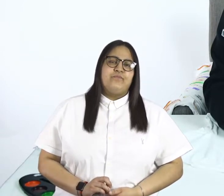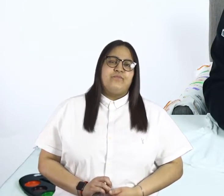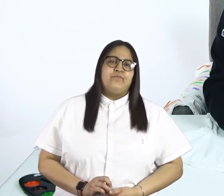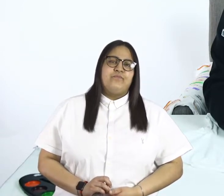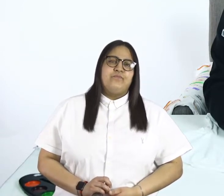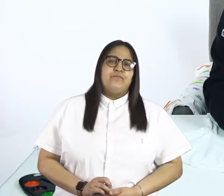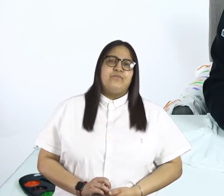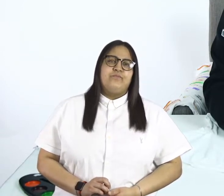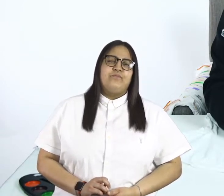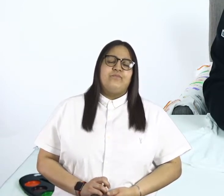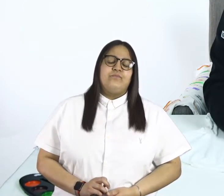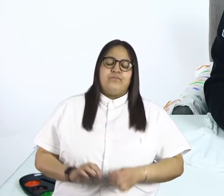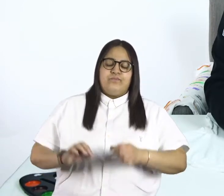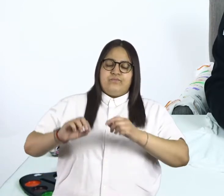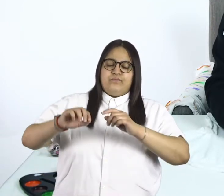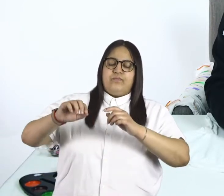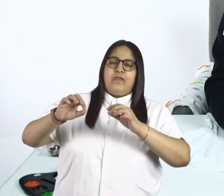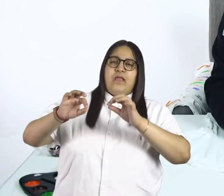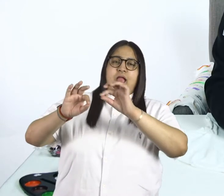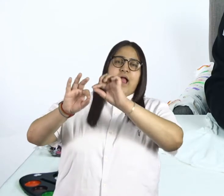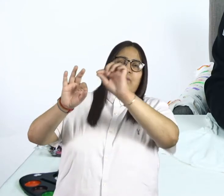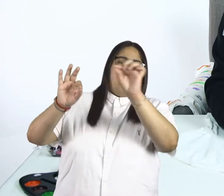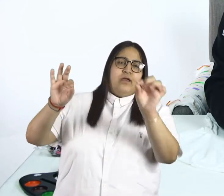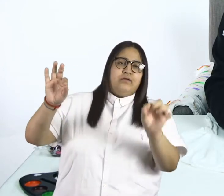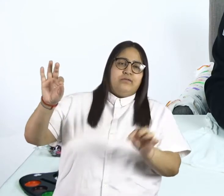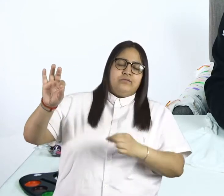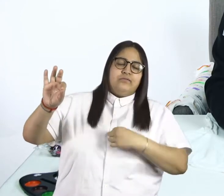edge and mark it in yellow.